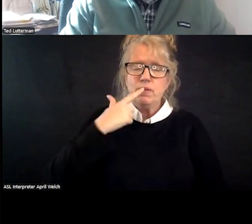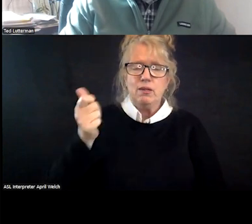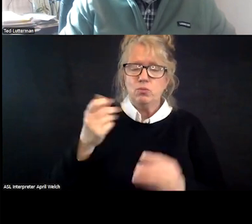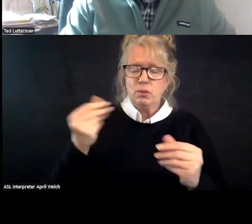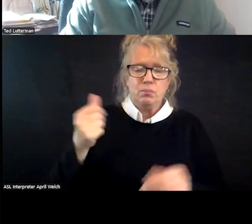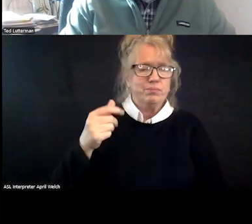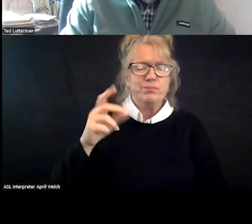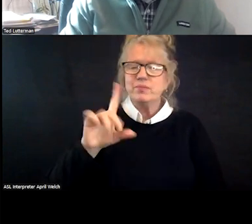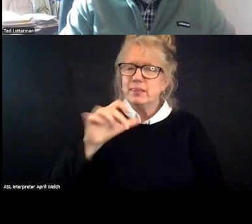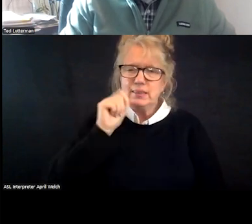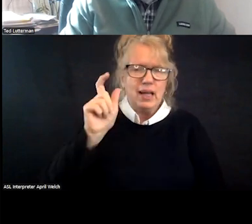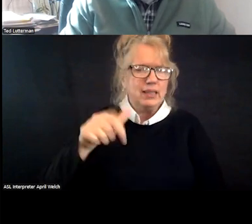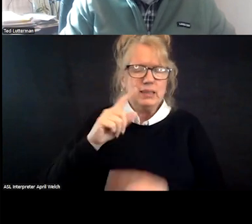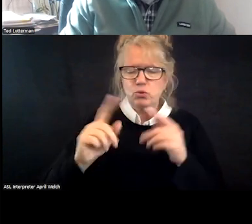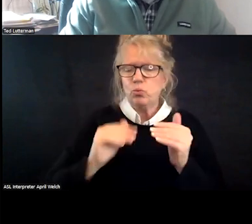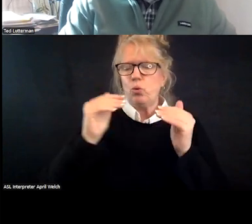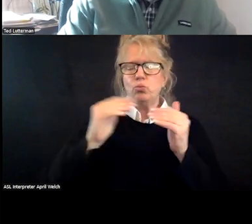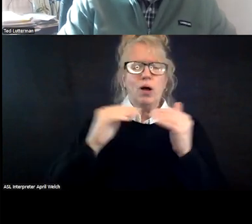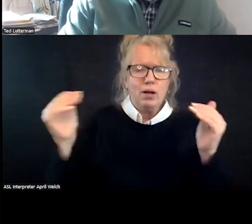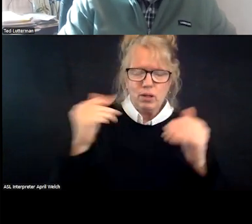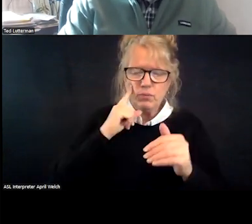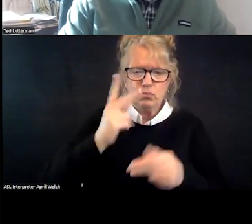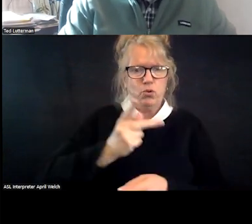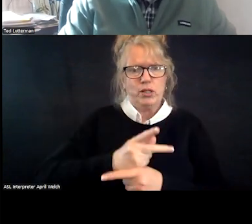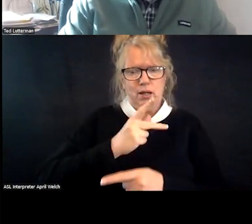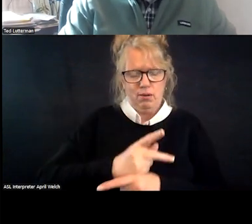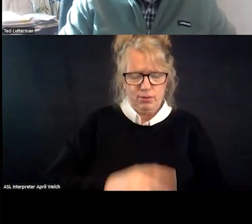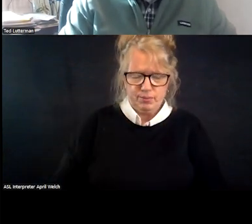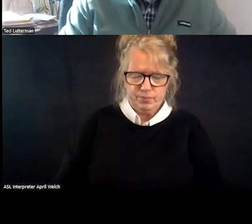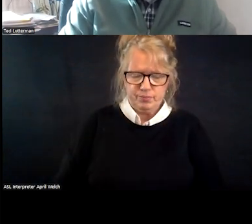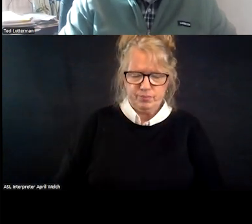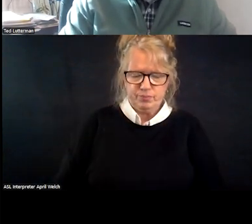They did not need to move to a higher level of care.